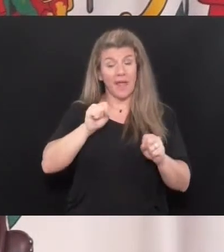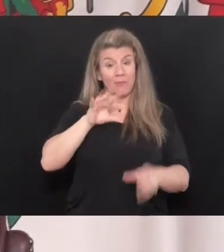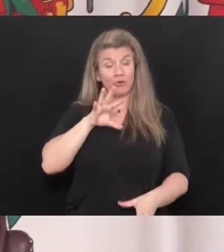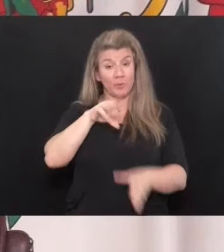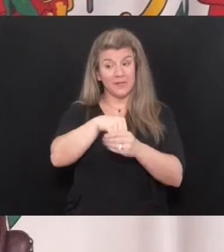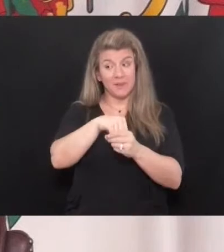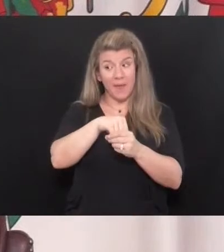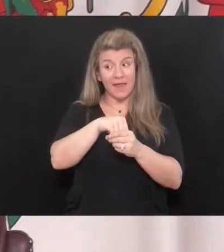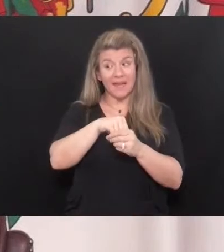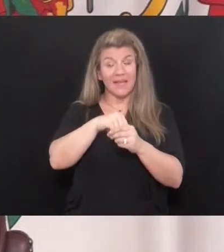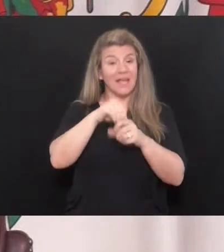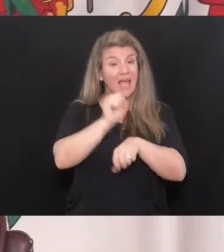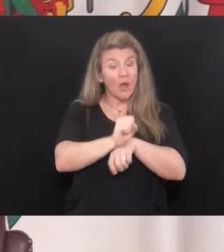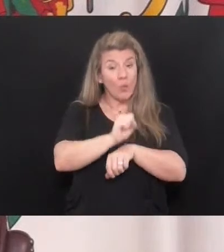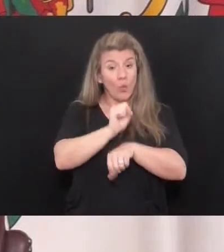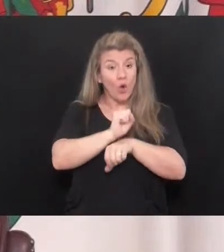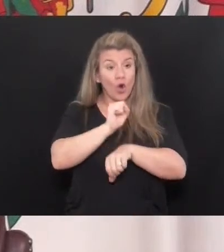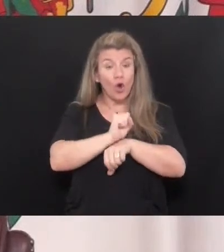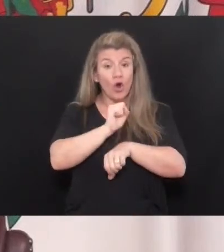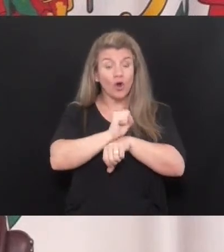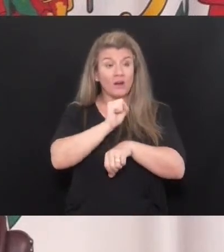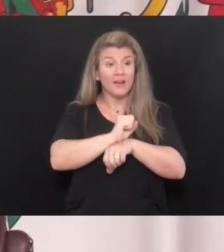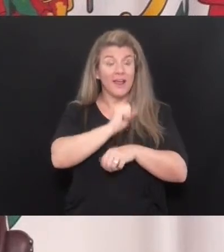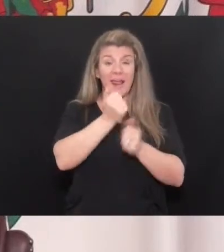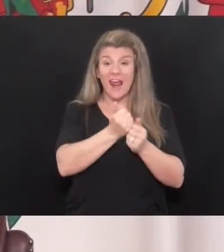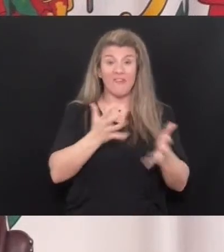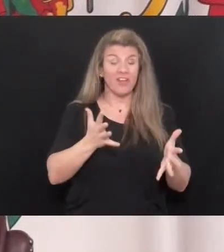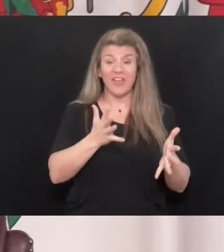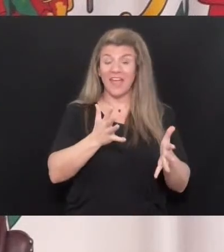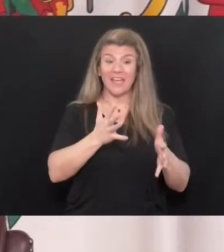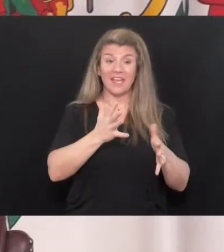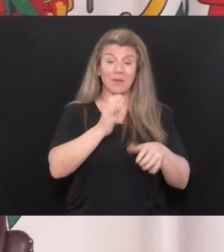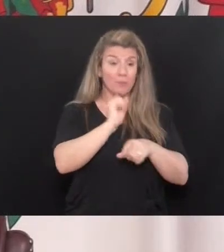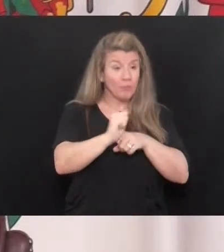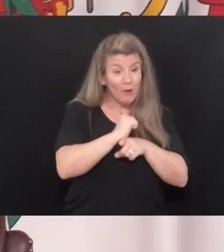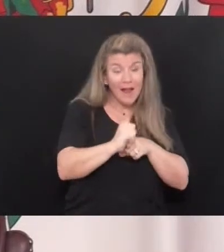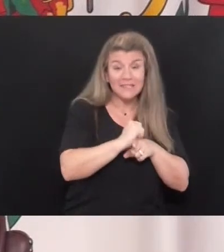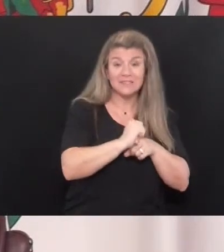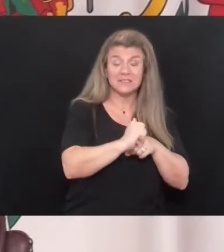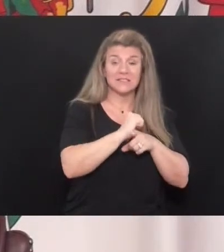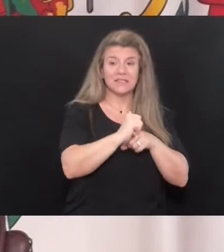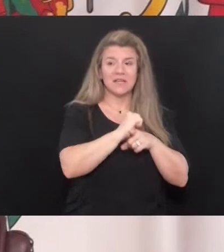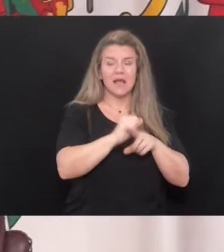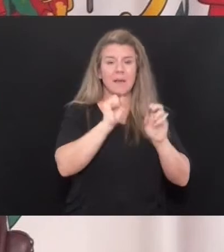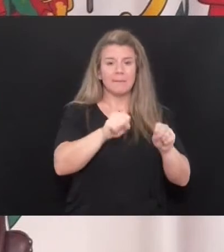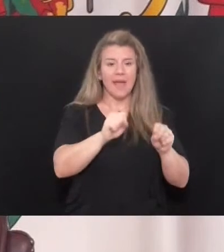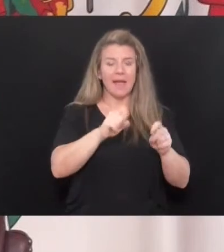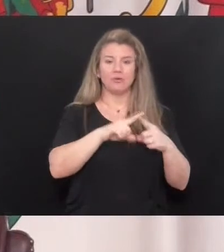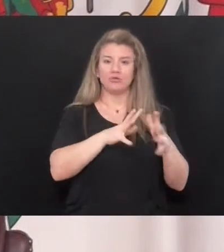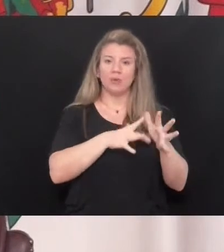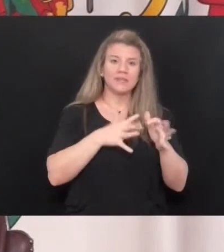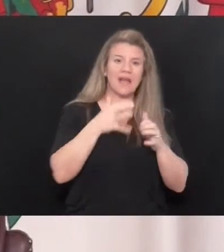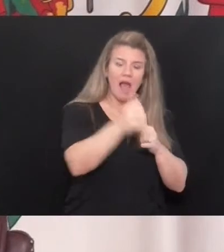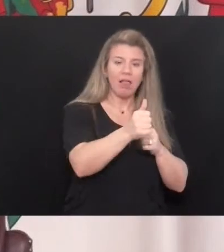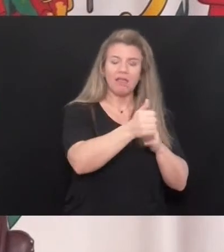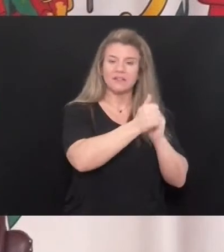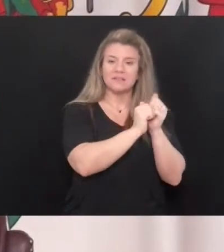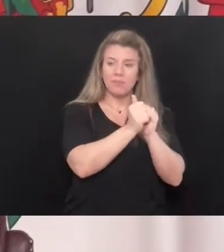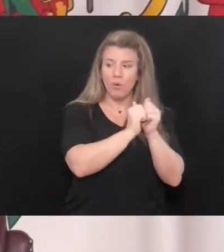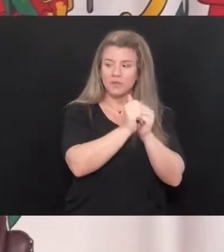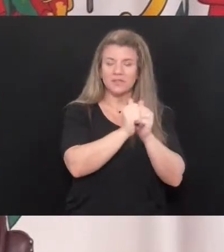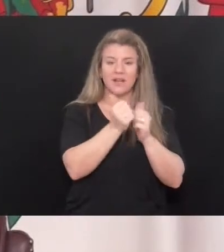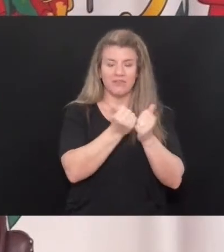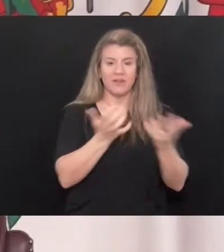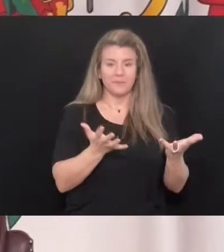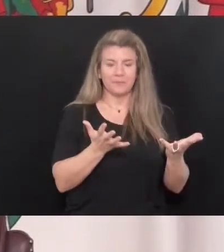participate and work their butts off and everything and be able to excel in sports and